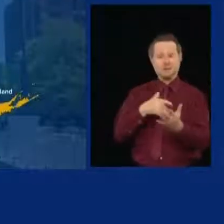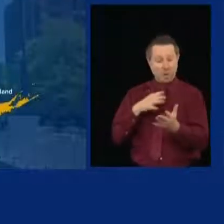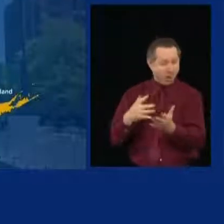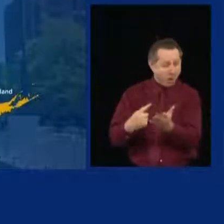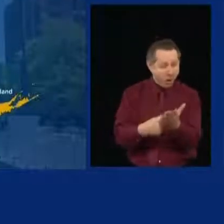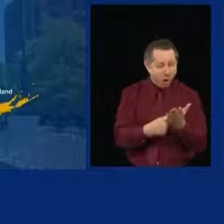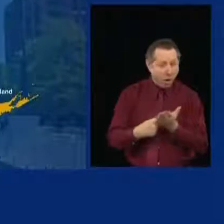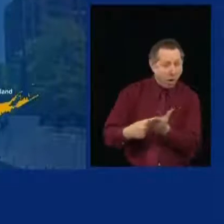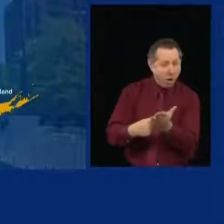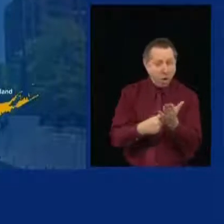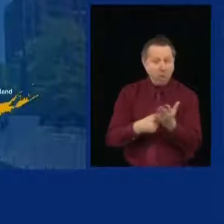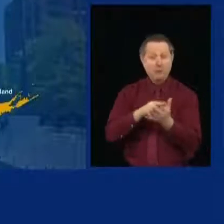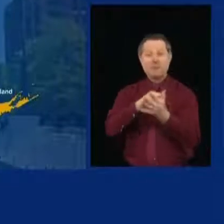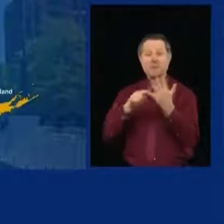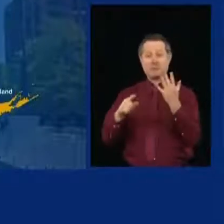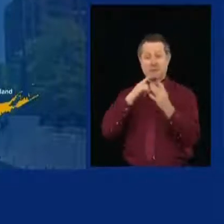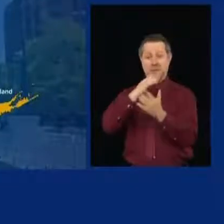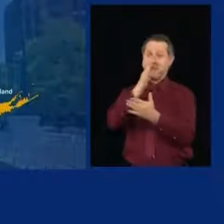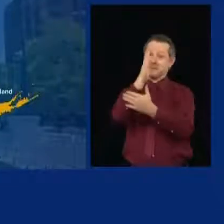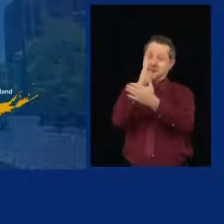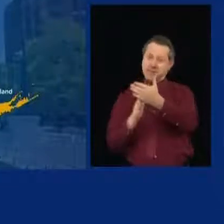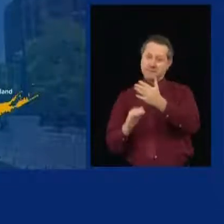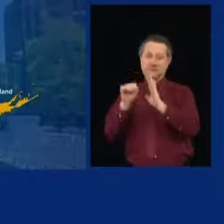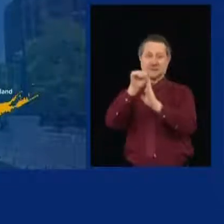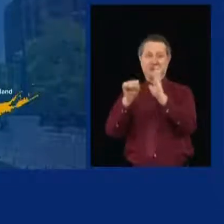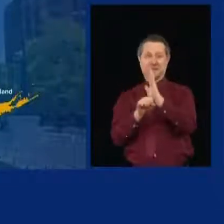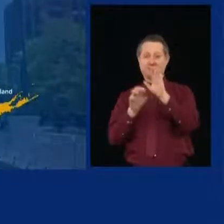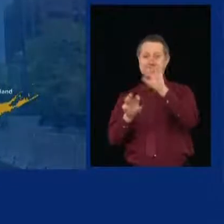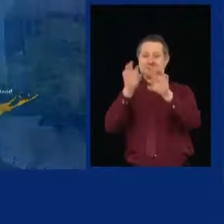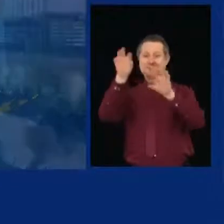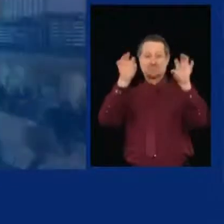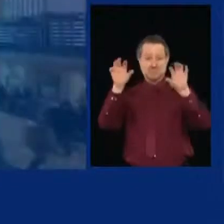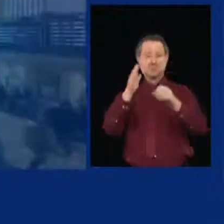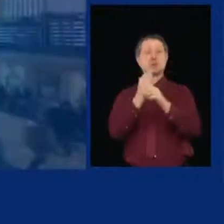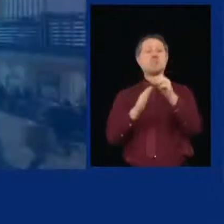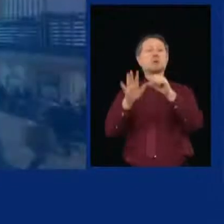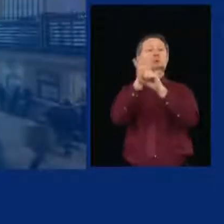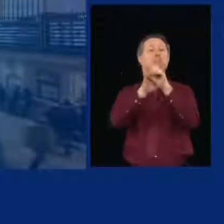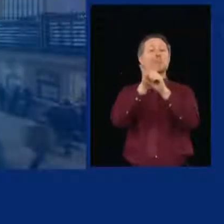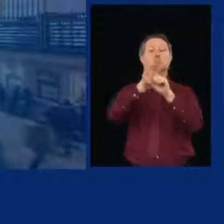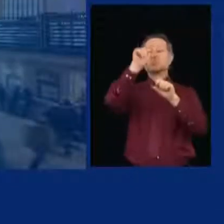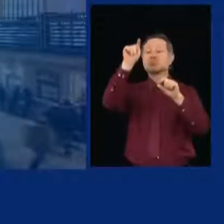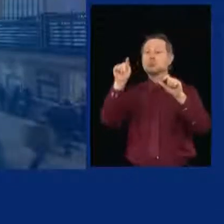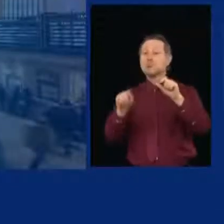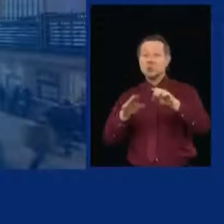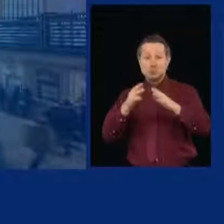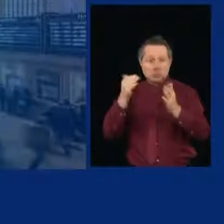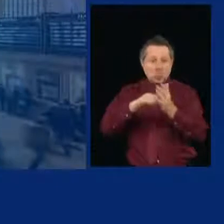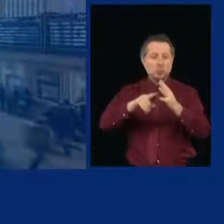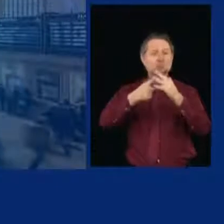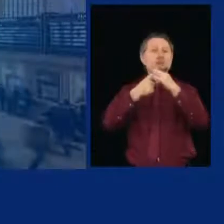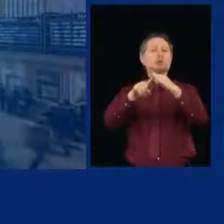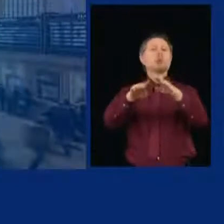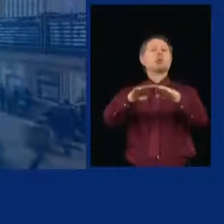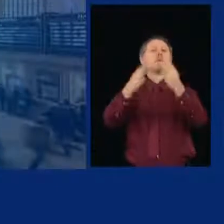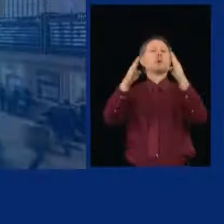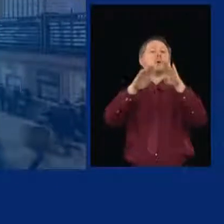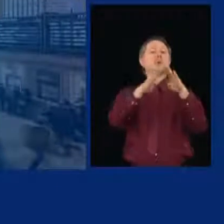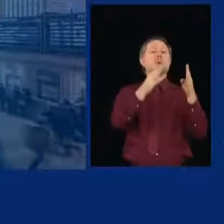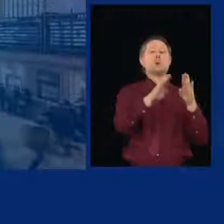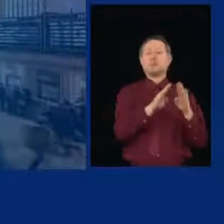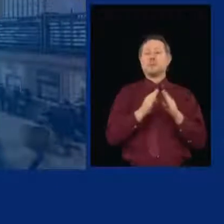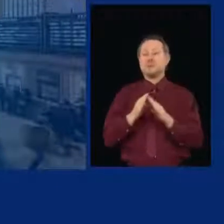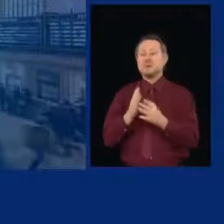state now in terms of regions, which is now in the process of reopening. We have a dashboard